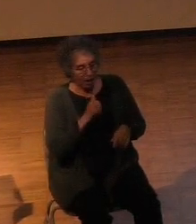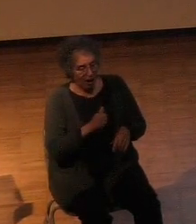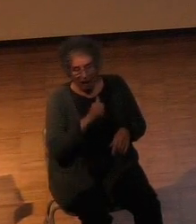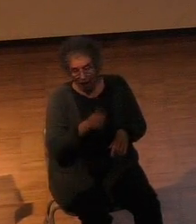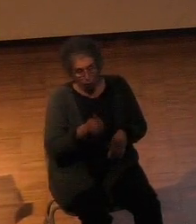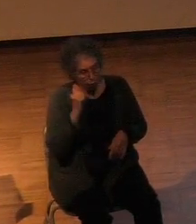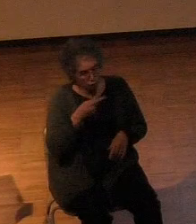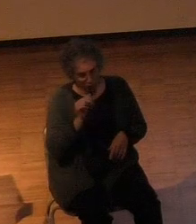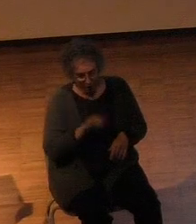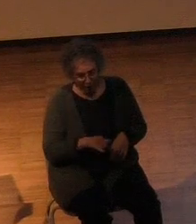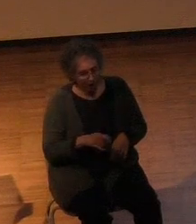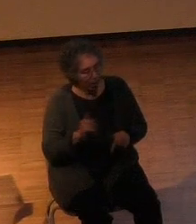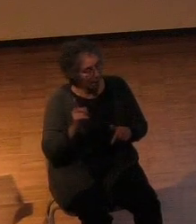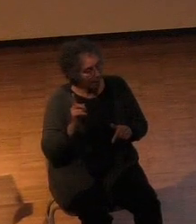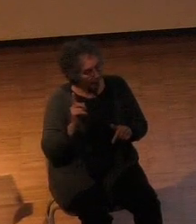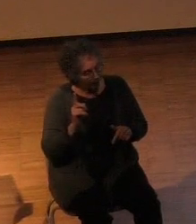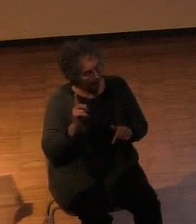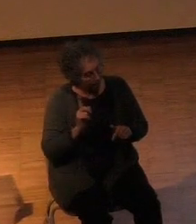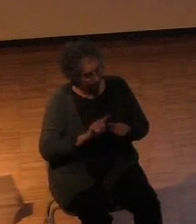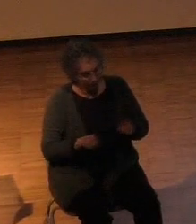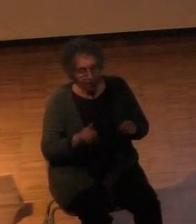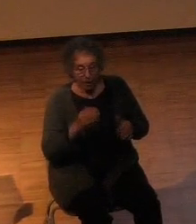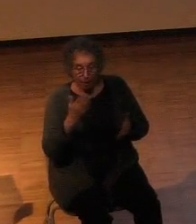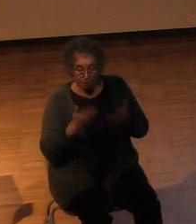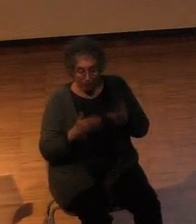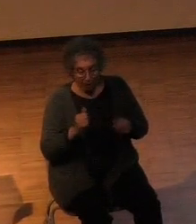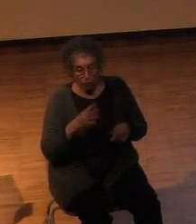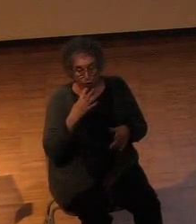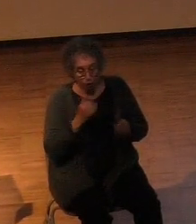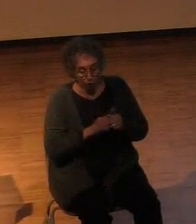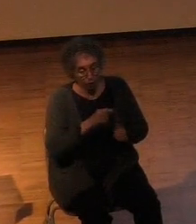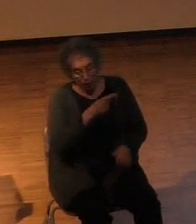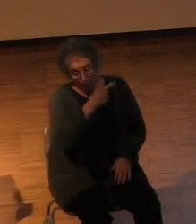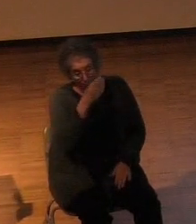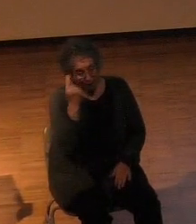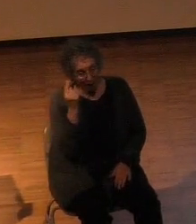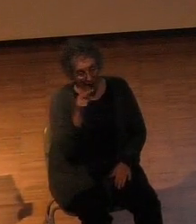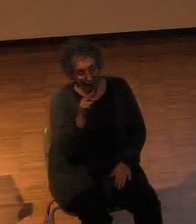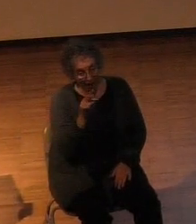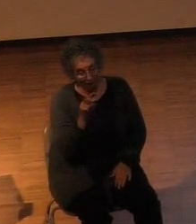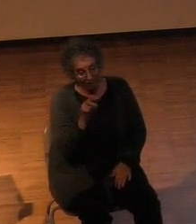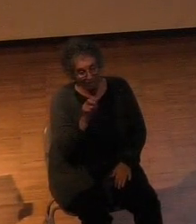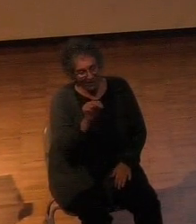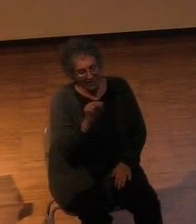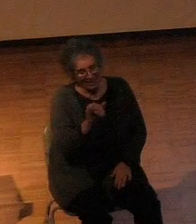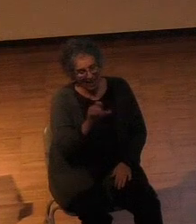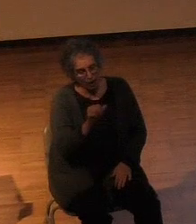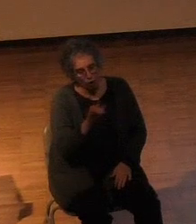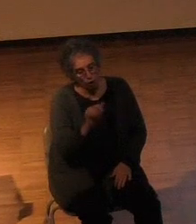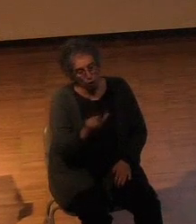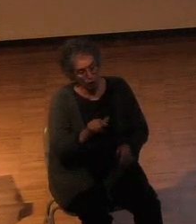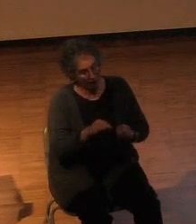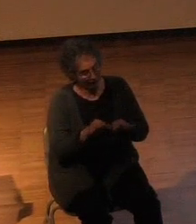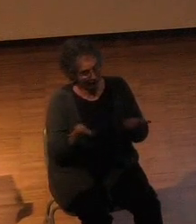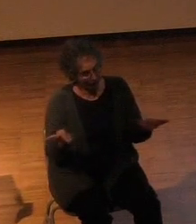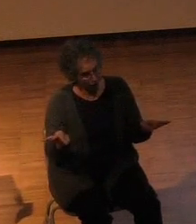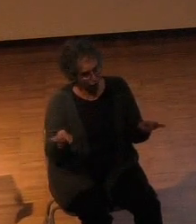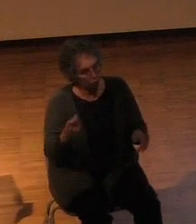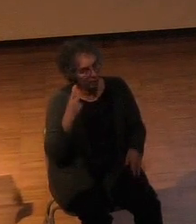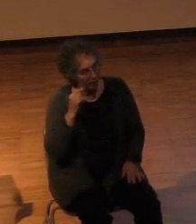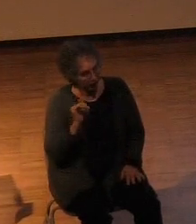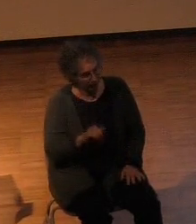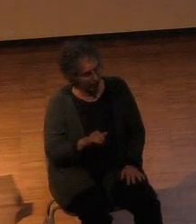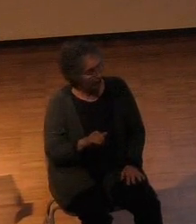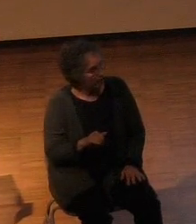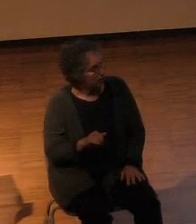resist doing is speaking to you in black vernacular. So you will hear me fall in and out of it. Black vernacular. Also, the worse